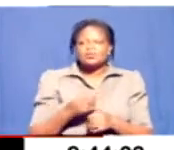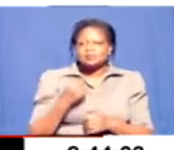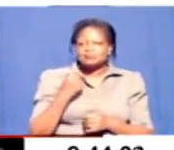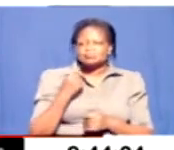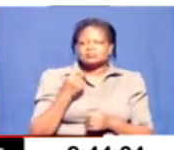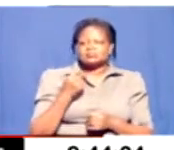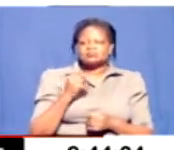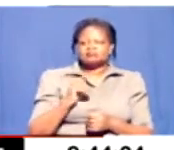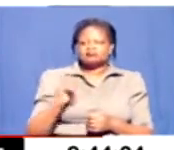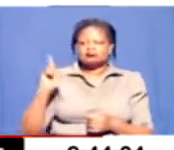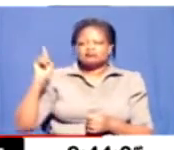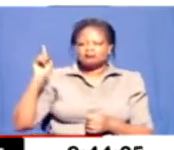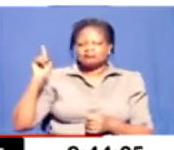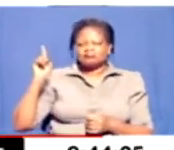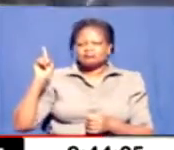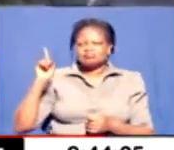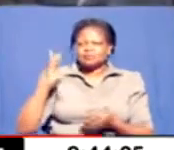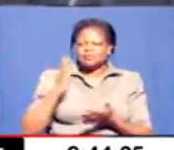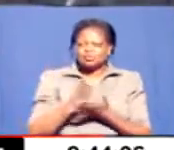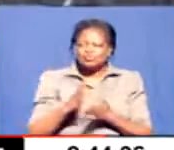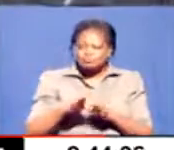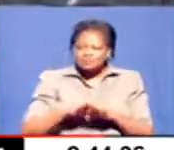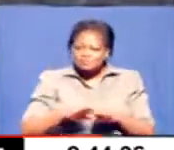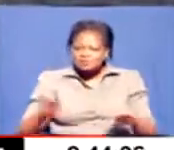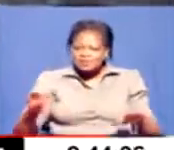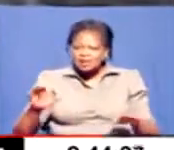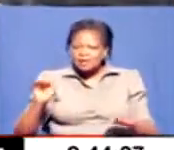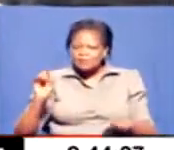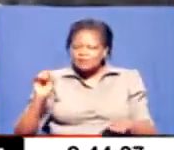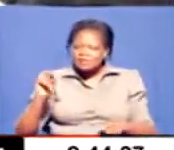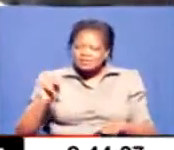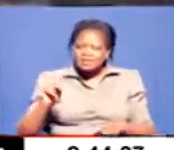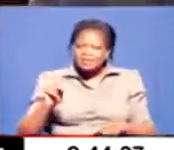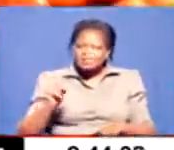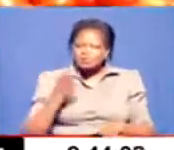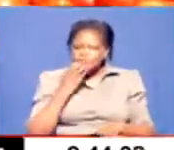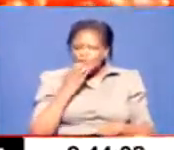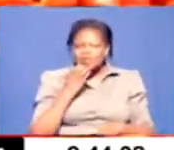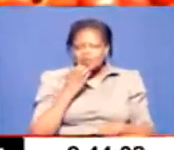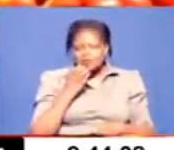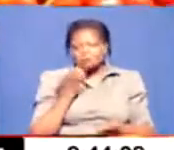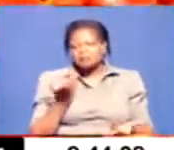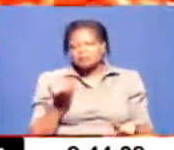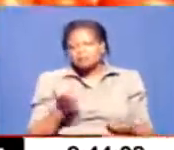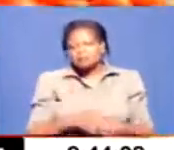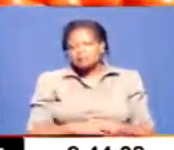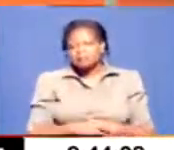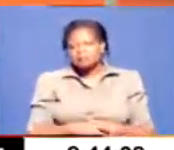It's an entire Garden of Eden tomato. Allan Aoko, Easy Friday.